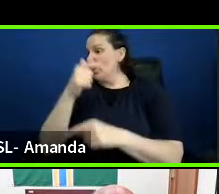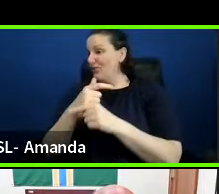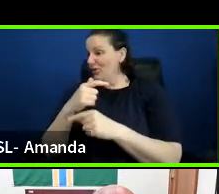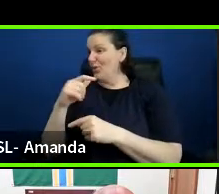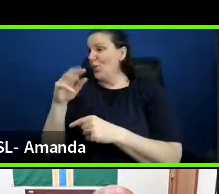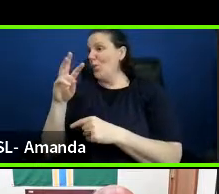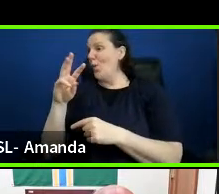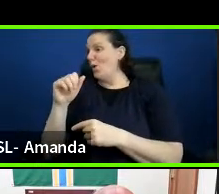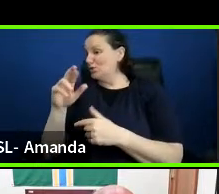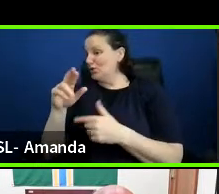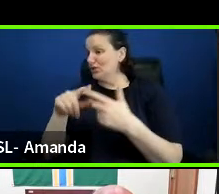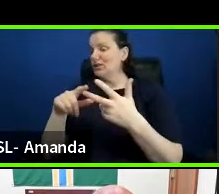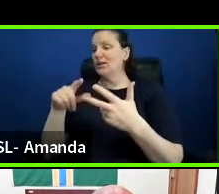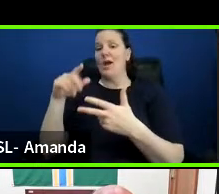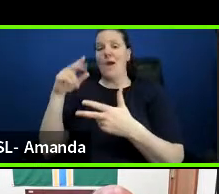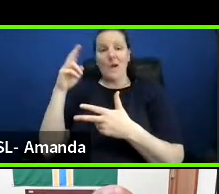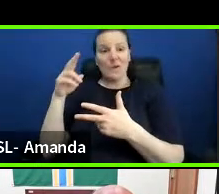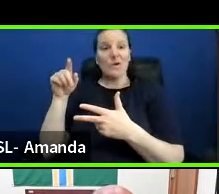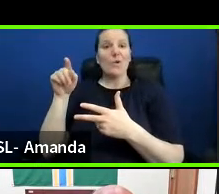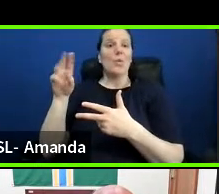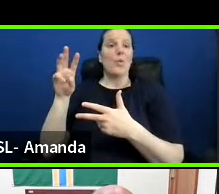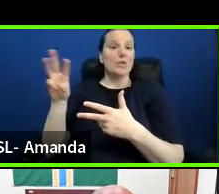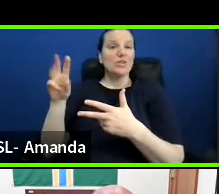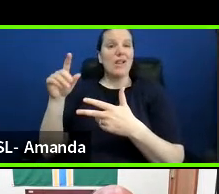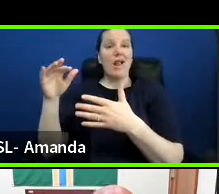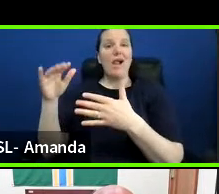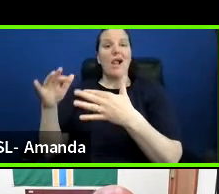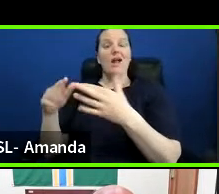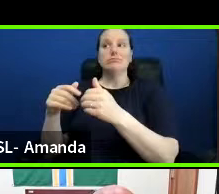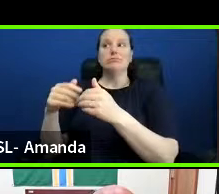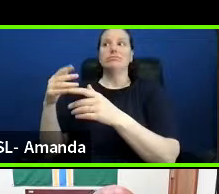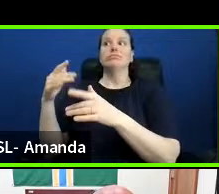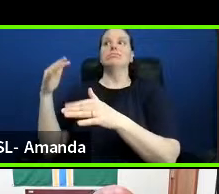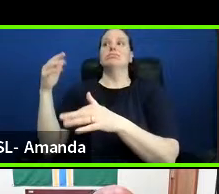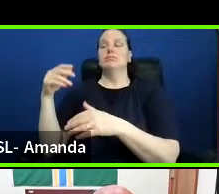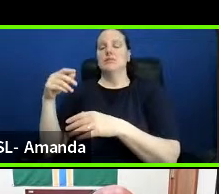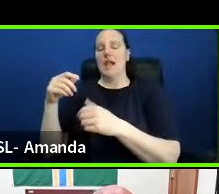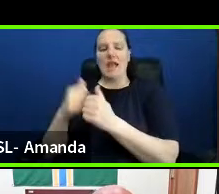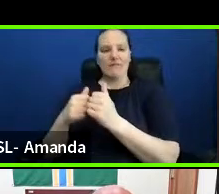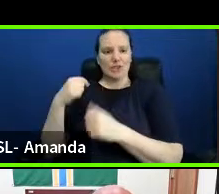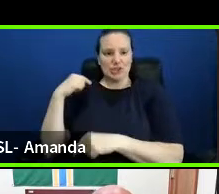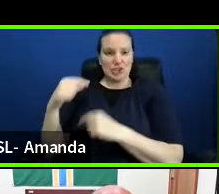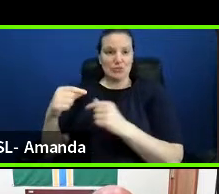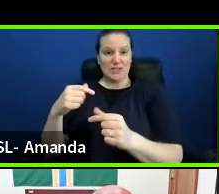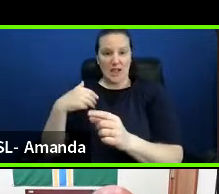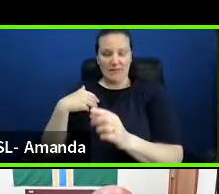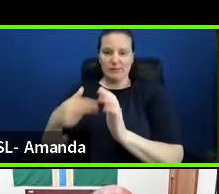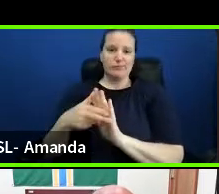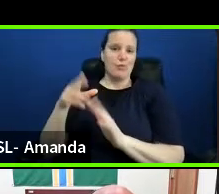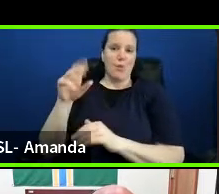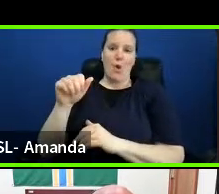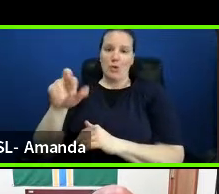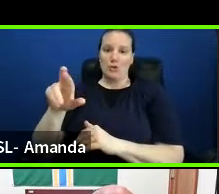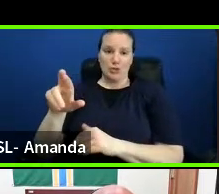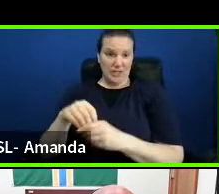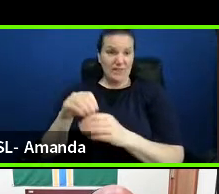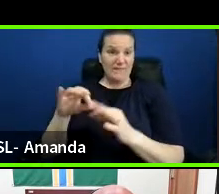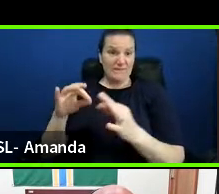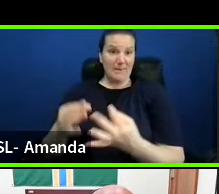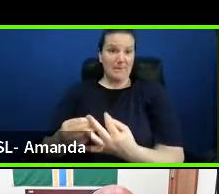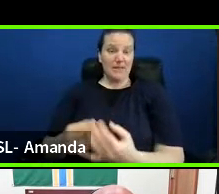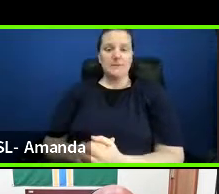uncle was Walter, her great uncle was Walter. It goes back. So every generation has a Walter in our side of the family.